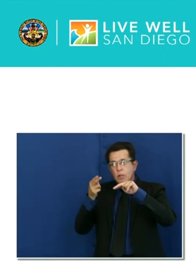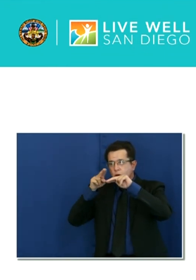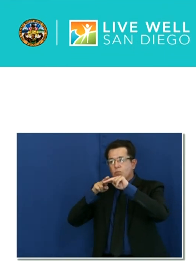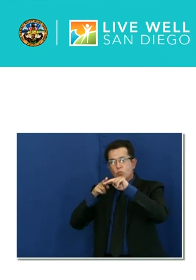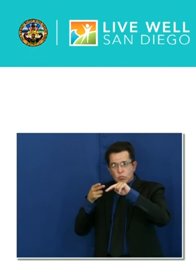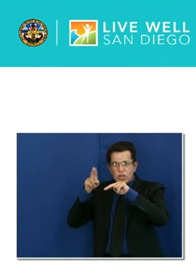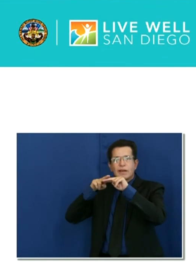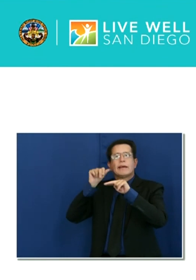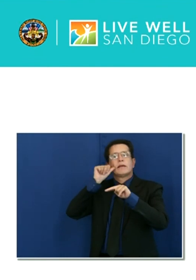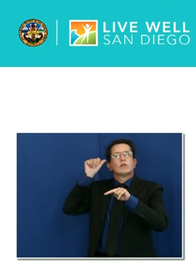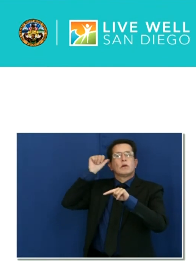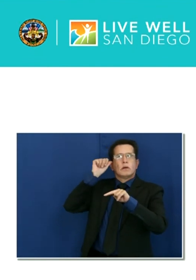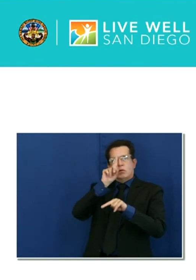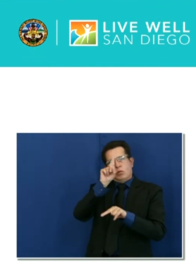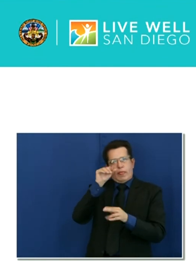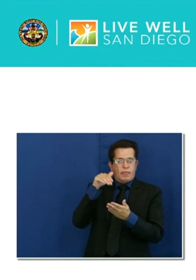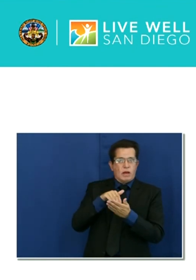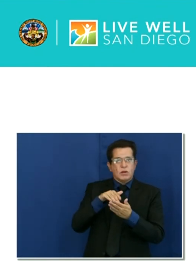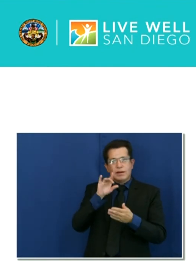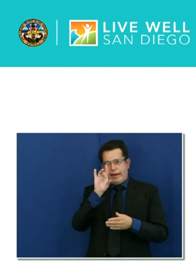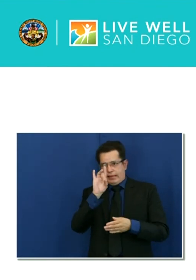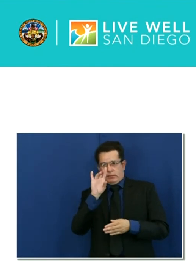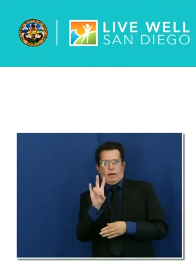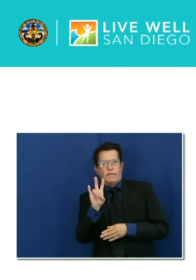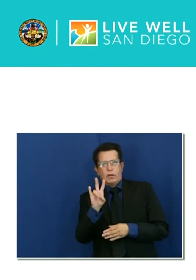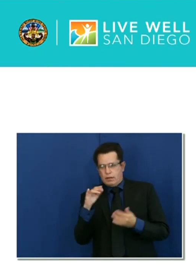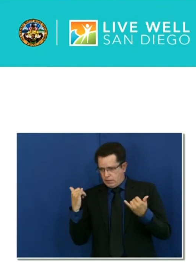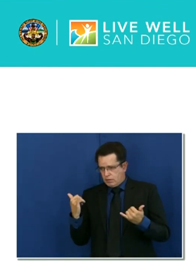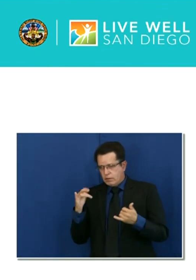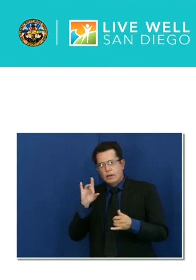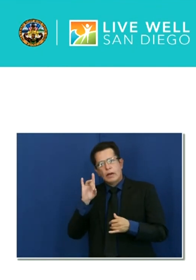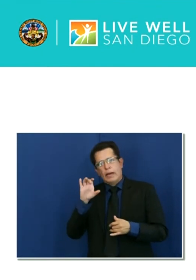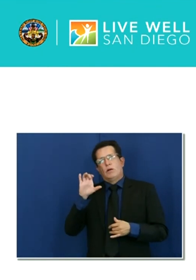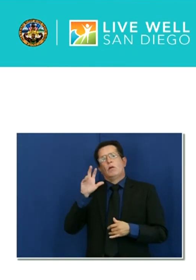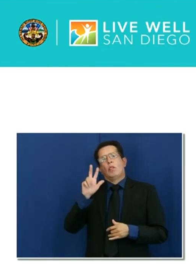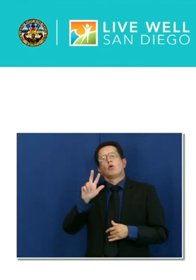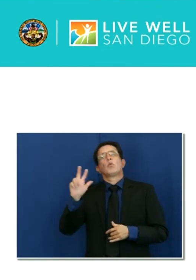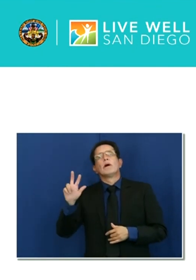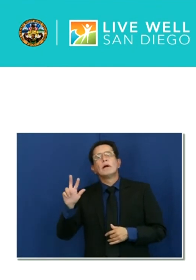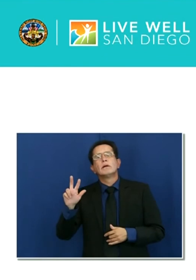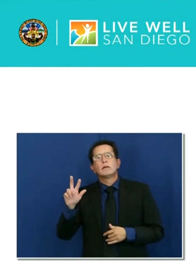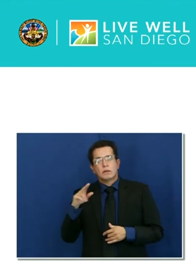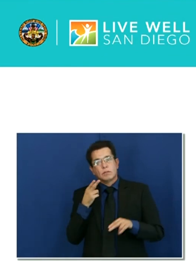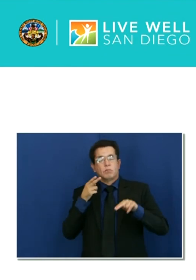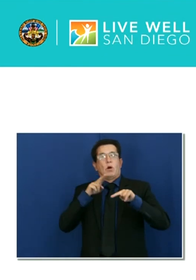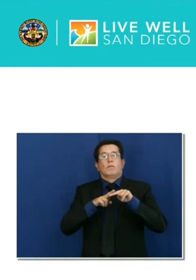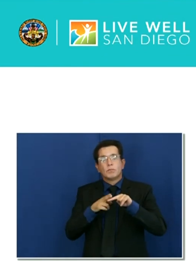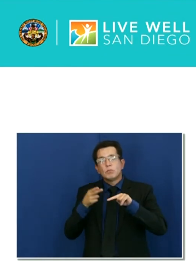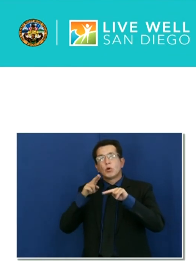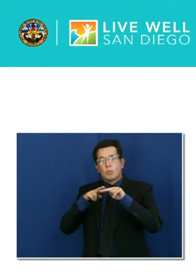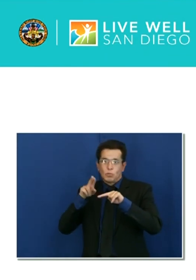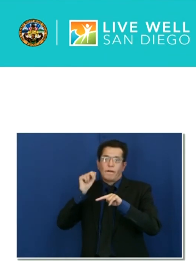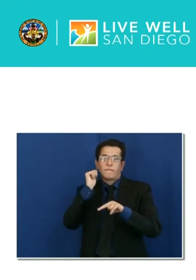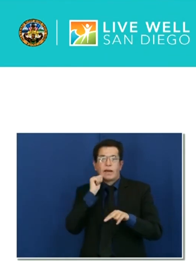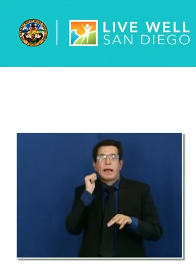with yesterday at 1,087 and today at 833. In the next